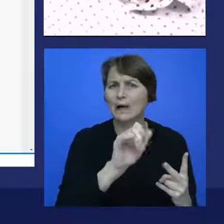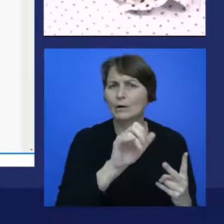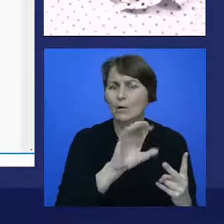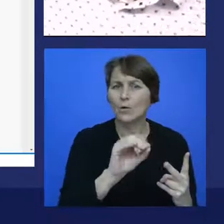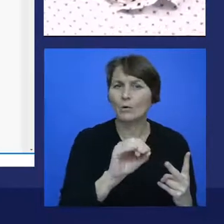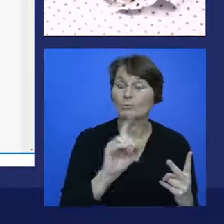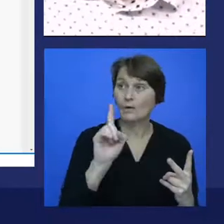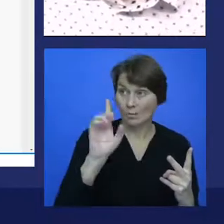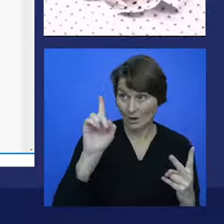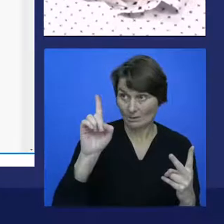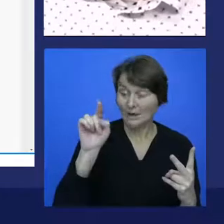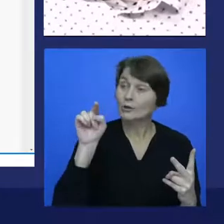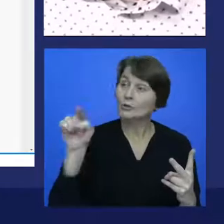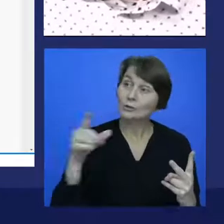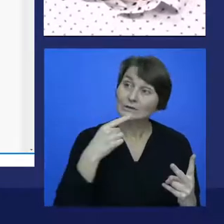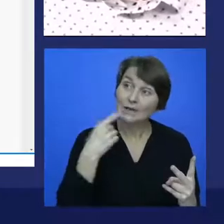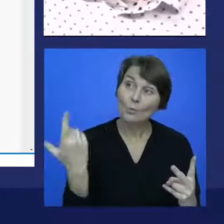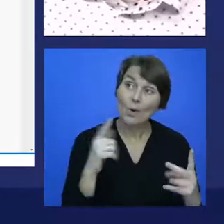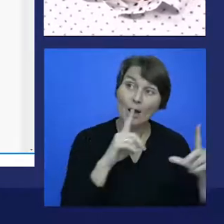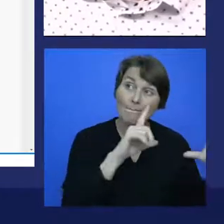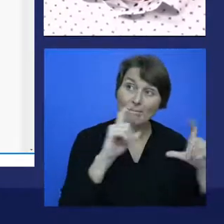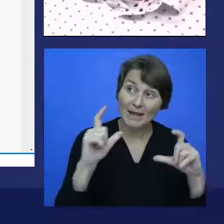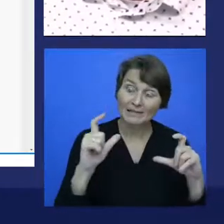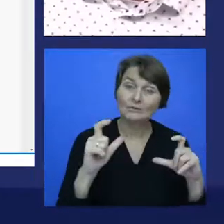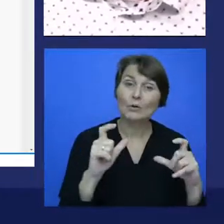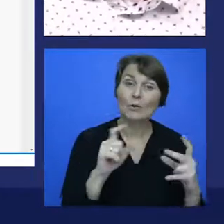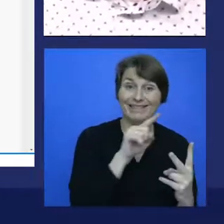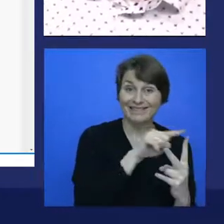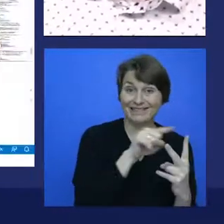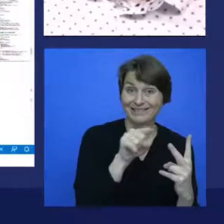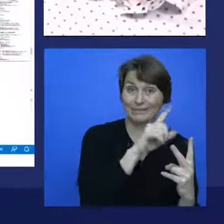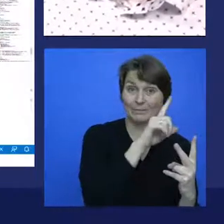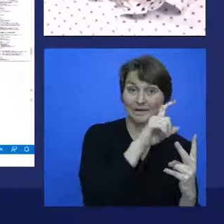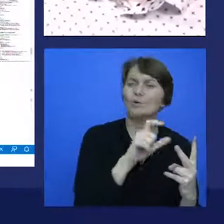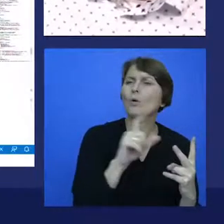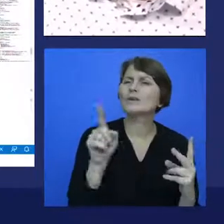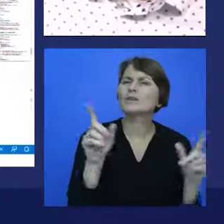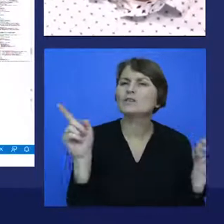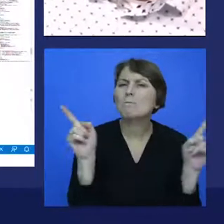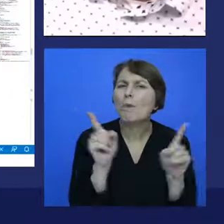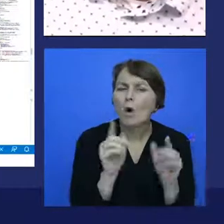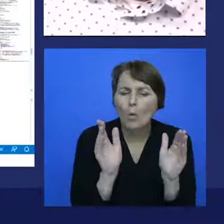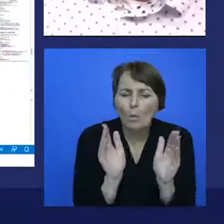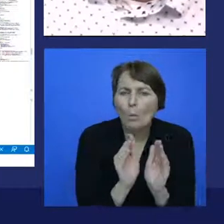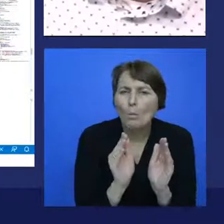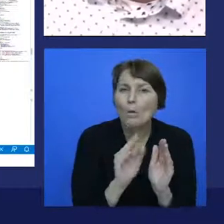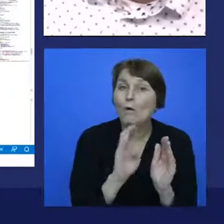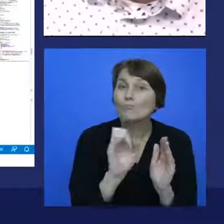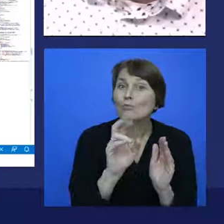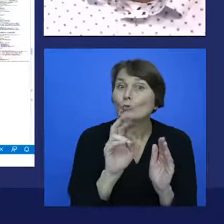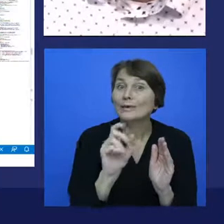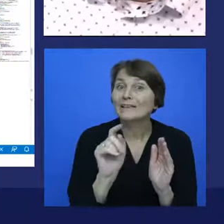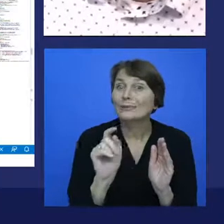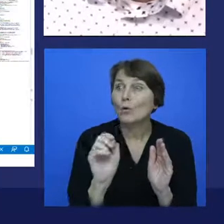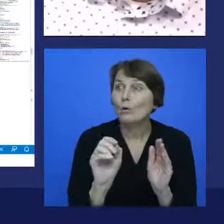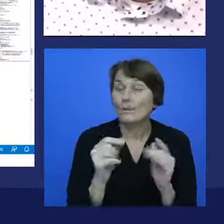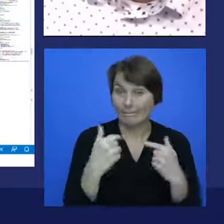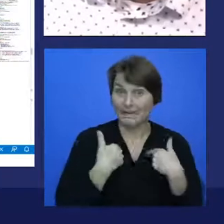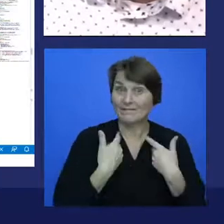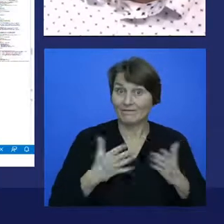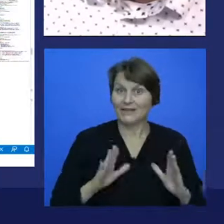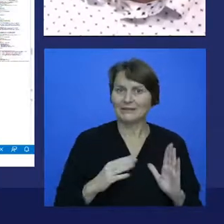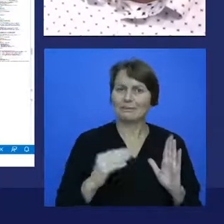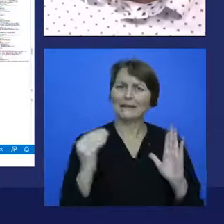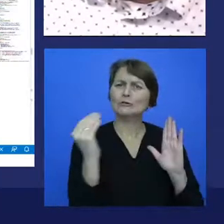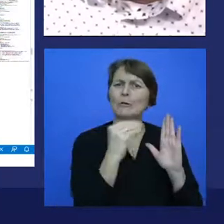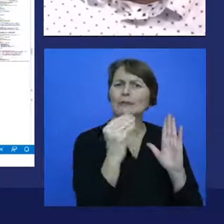burritos, or did you use pictures of literal burritos, which I in fact did when I trained it?